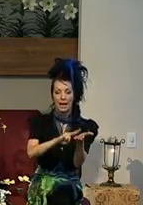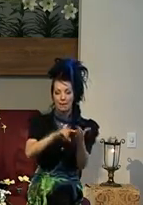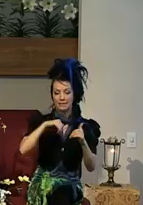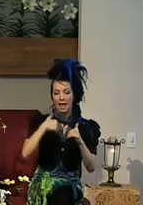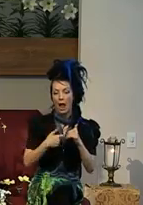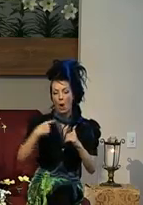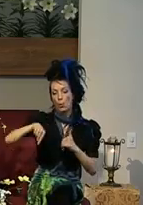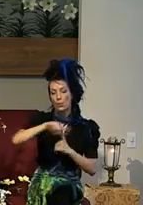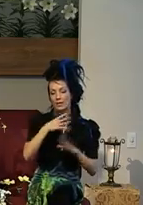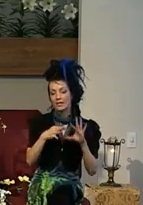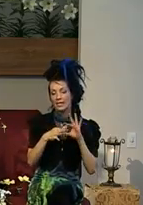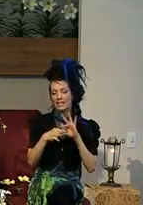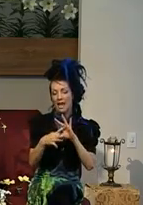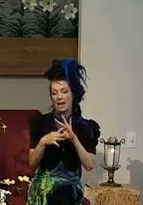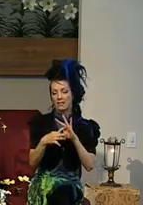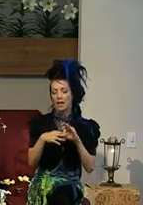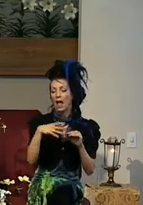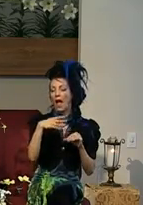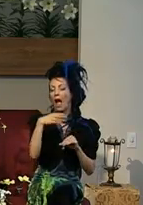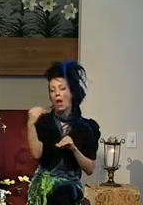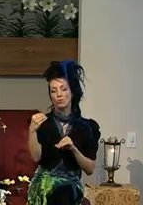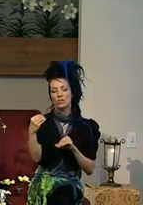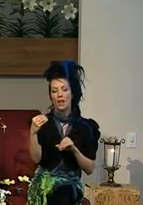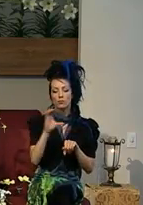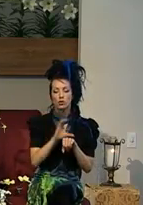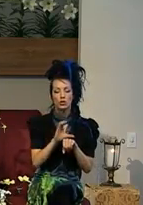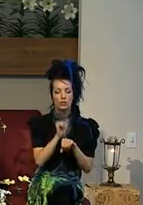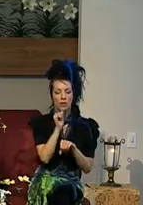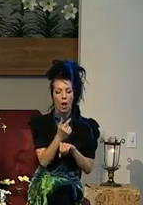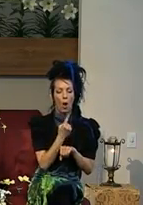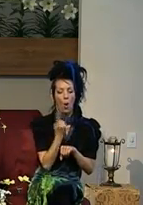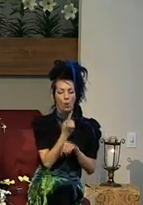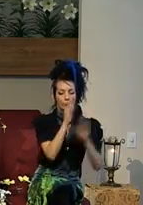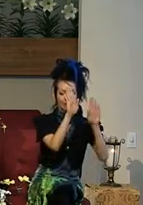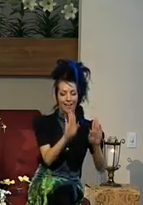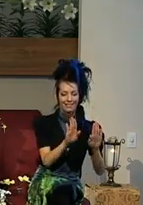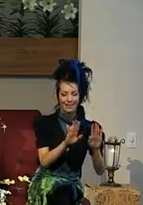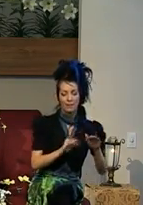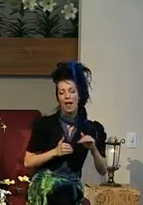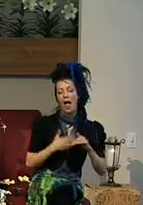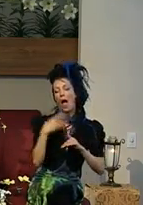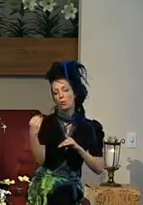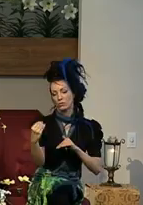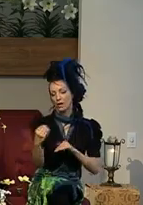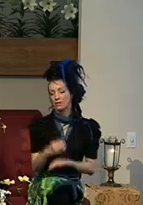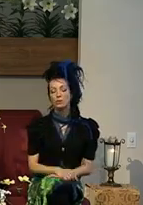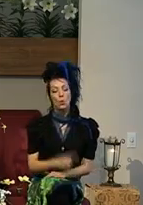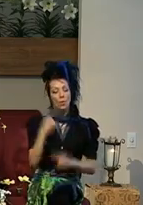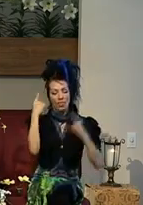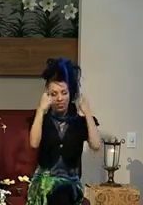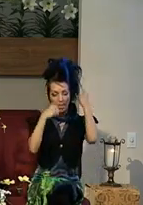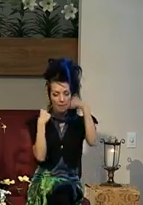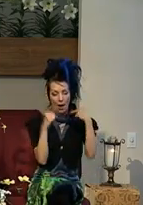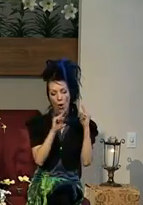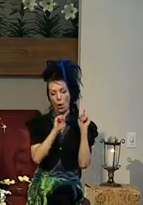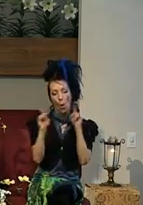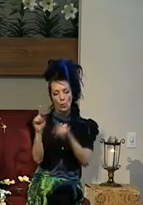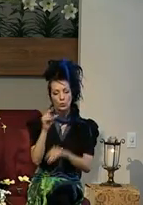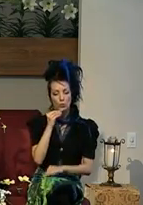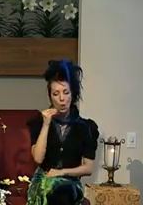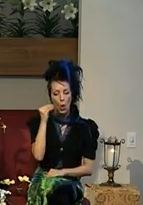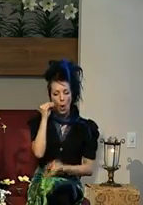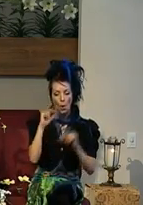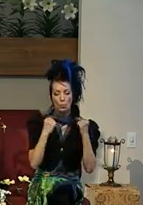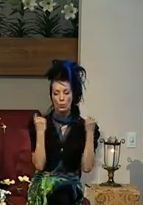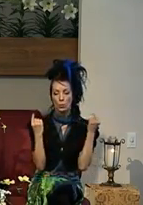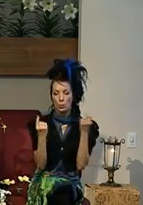part of the community outside of a Sunday. So please do think about setting a meeting and going to one of our home groups. And you can sign up this morning. Scott